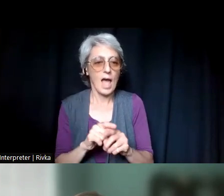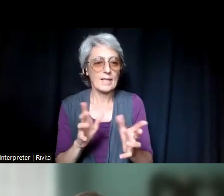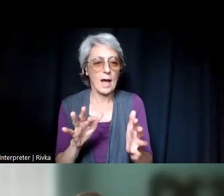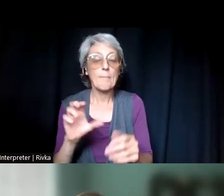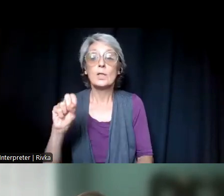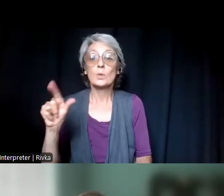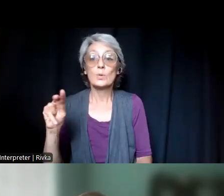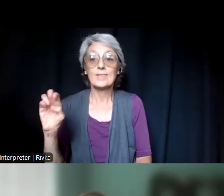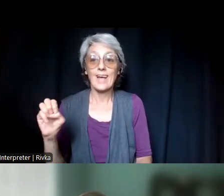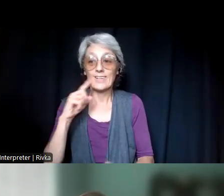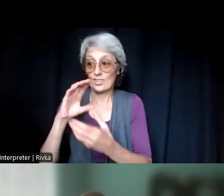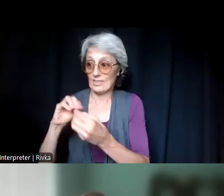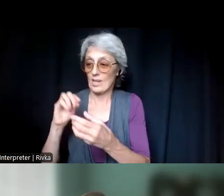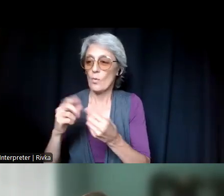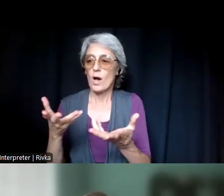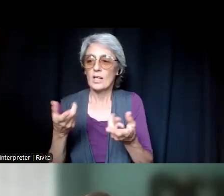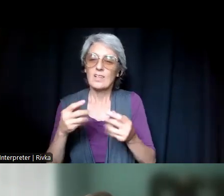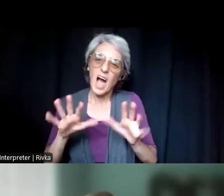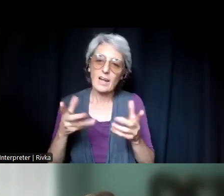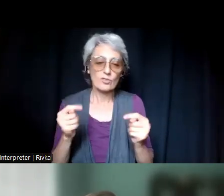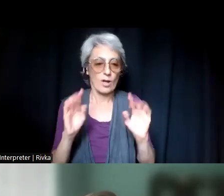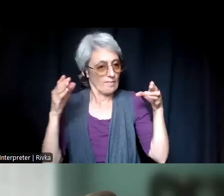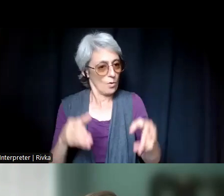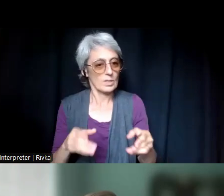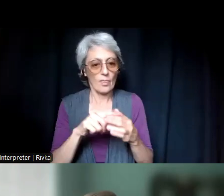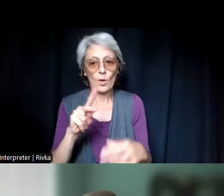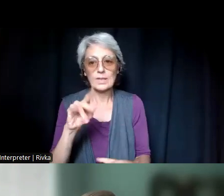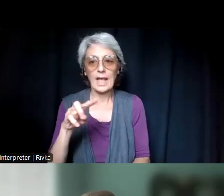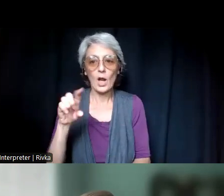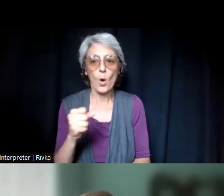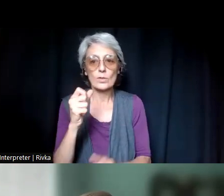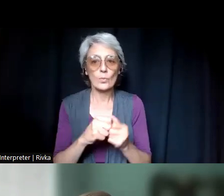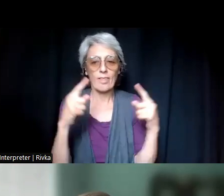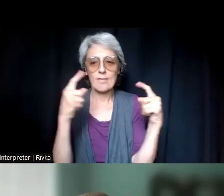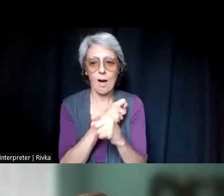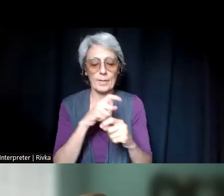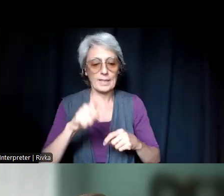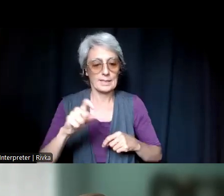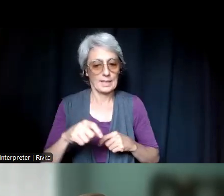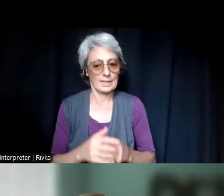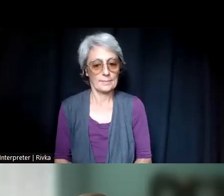we really want to kind of try to focus on those kiddos with really complex needs. So